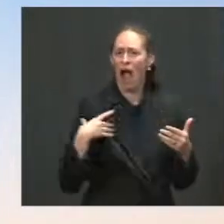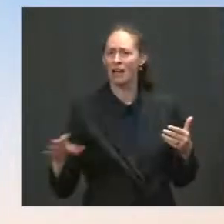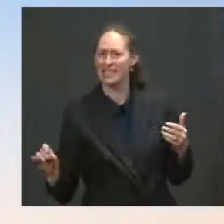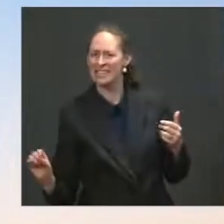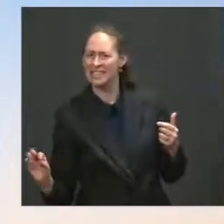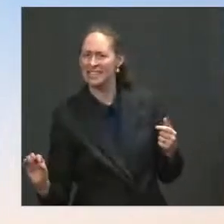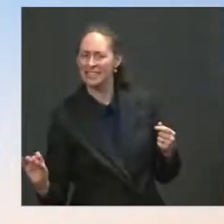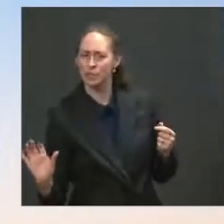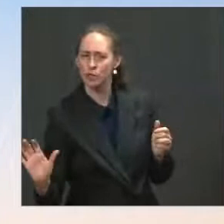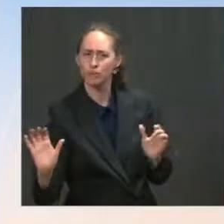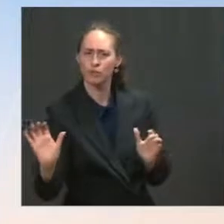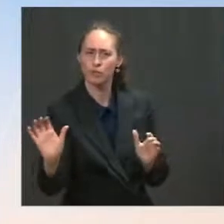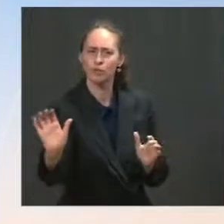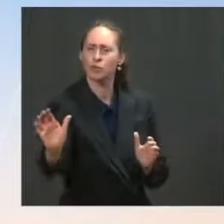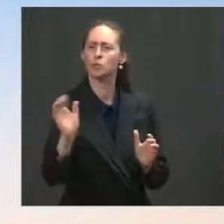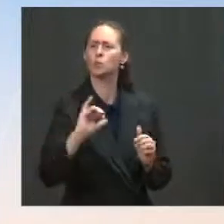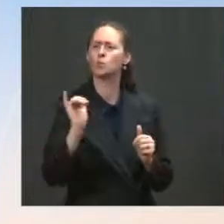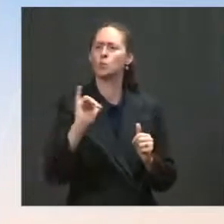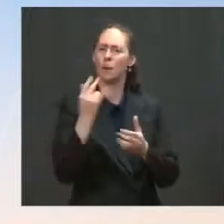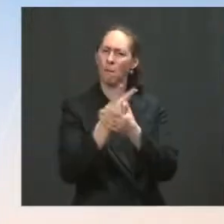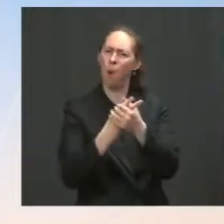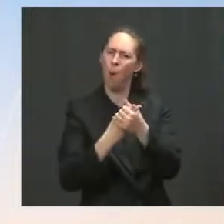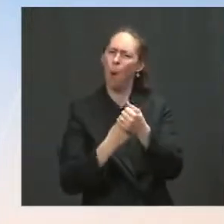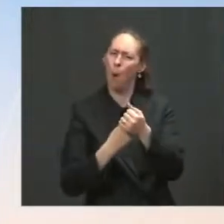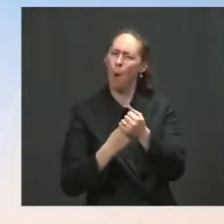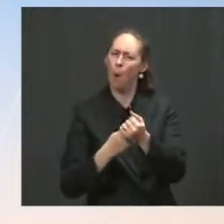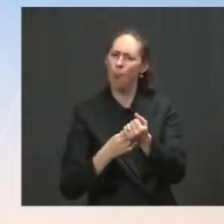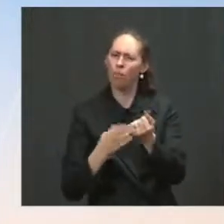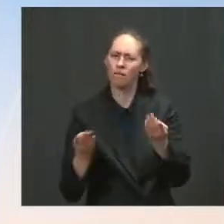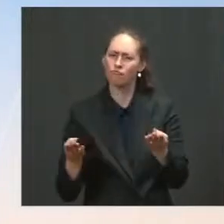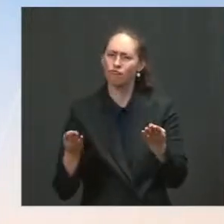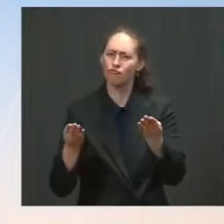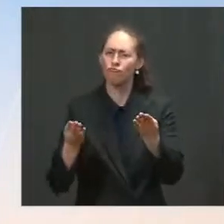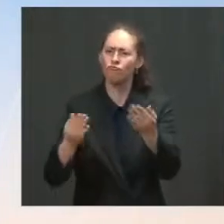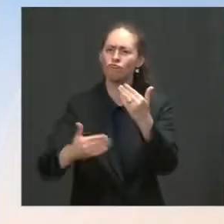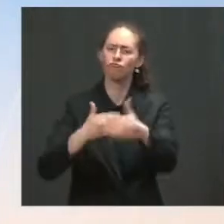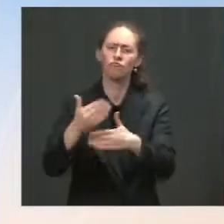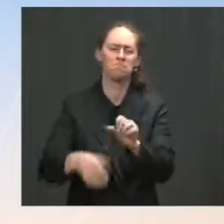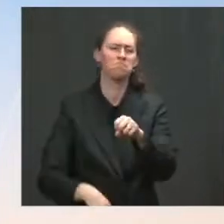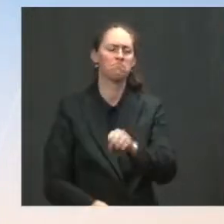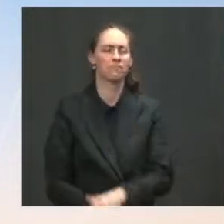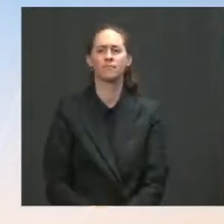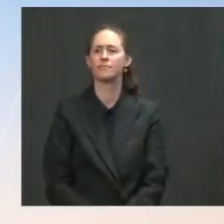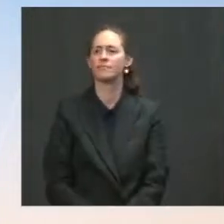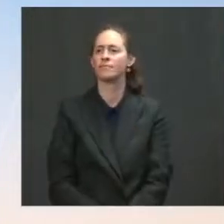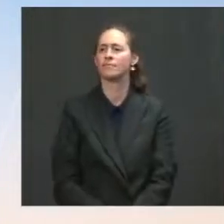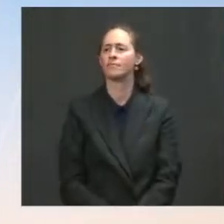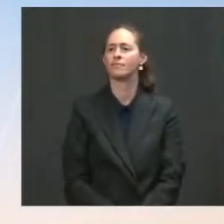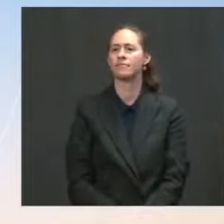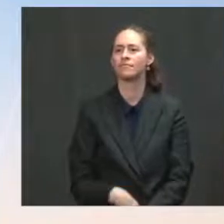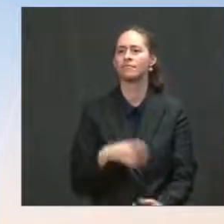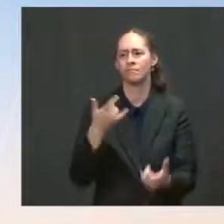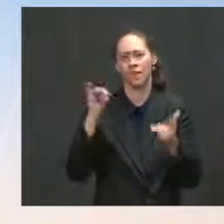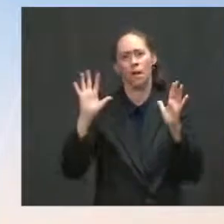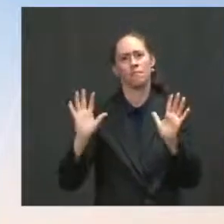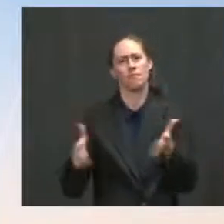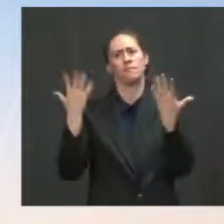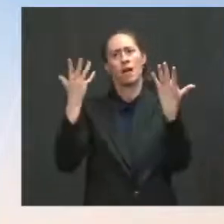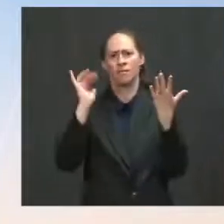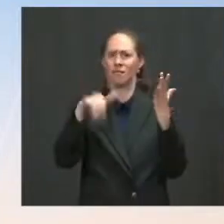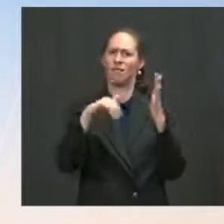the reconciliation package, given how important his Build Back Better agenda is to him. We're told you have a hard out, Shirley. Just one or two more. Sure. Okay. Go